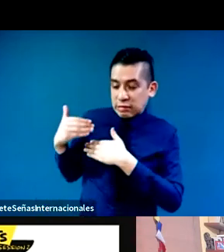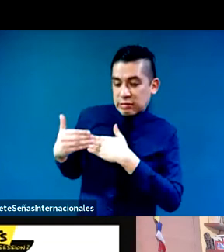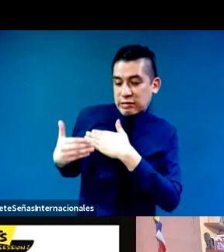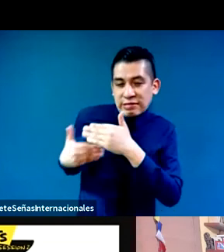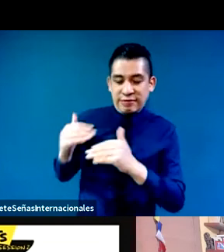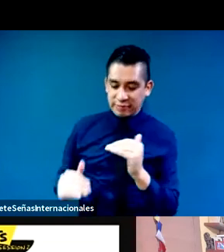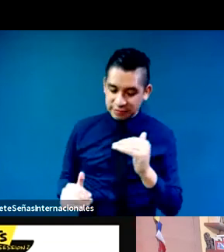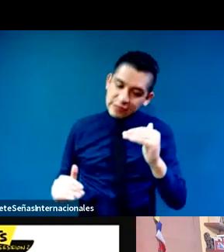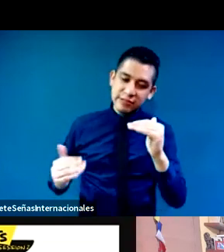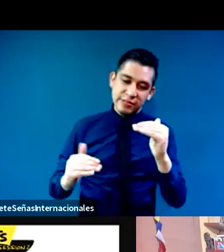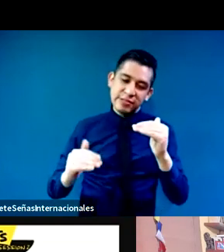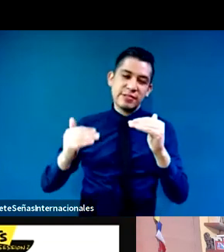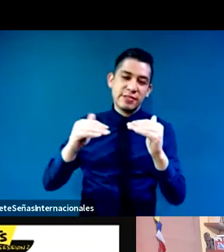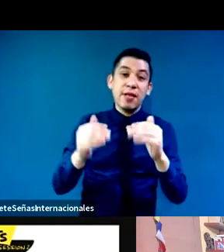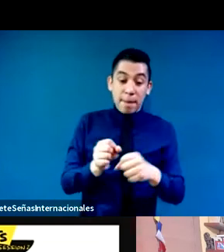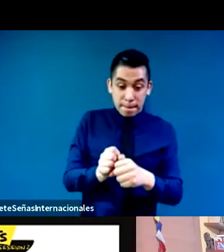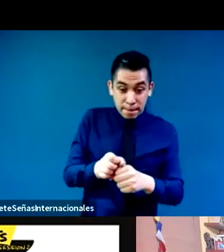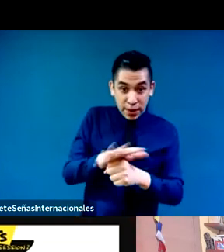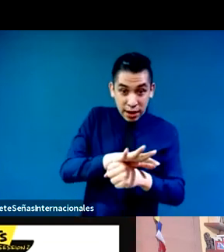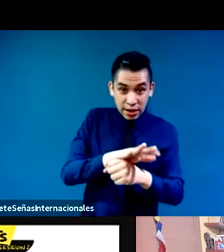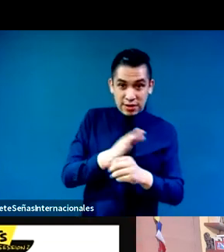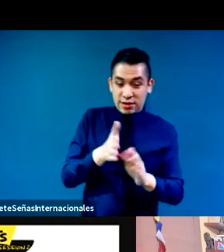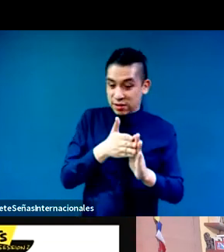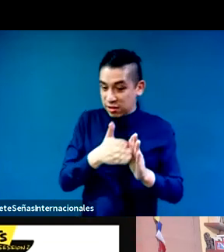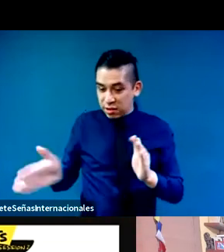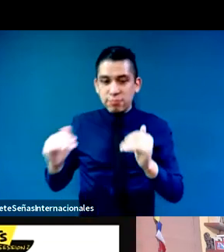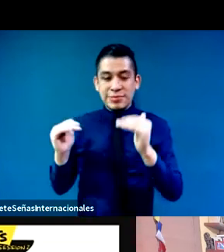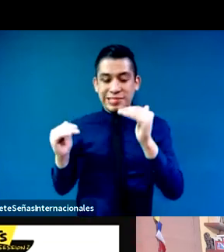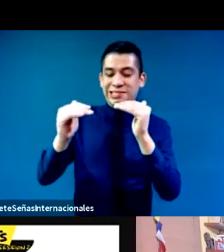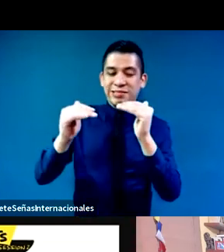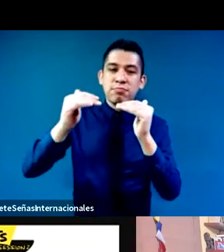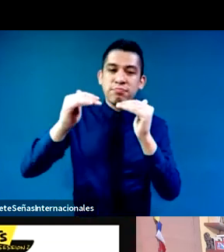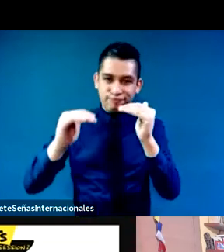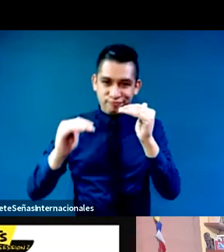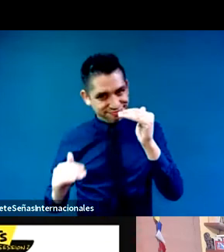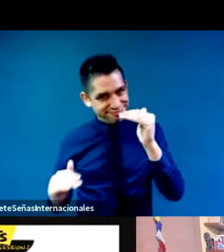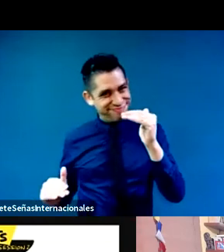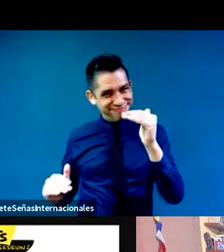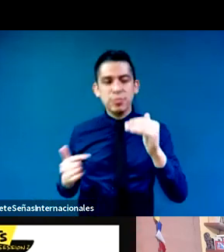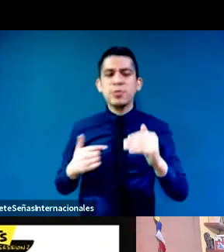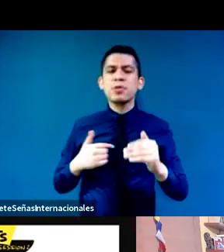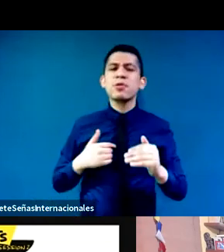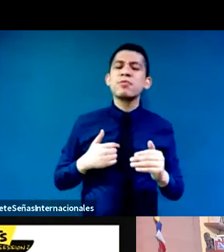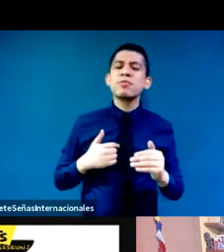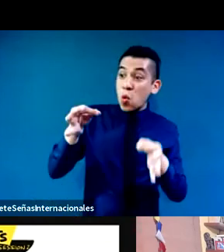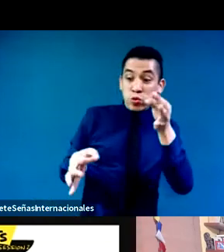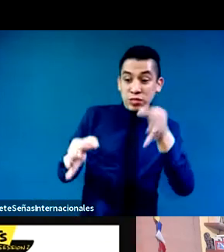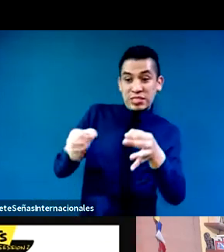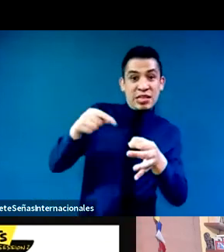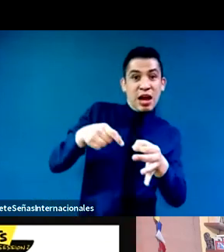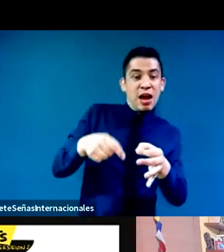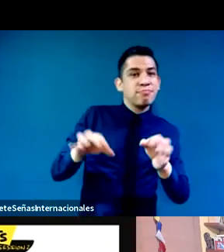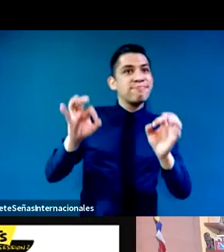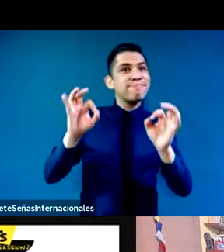fora. These two realities do not go together. We cannot, must not let this happen if we want to call